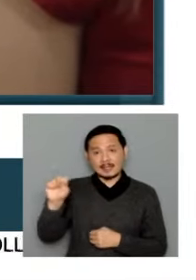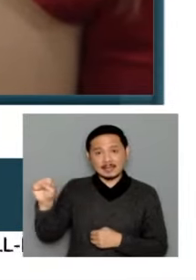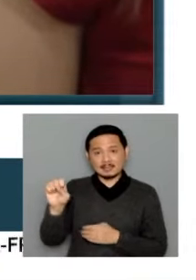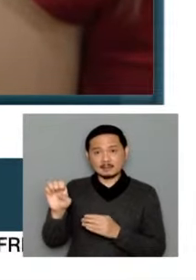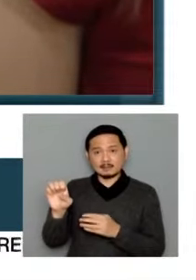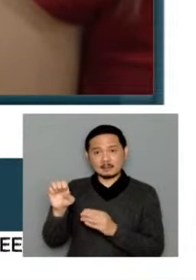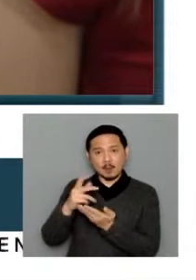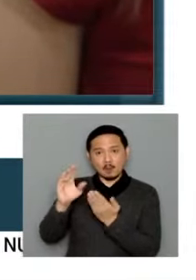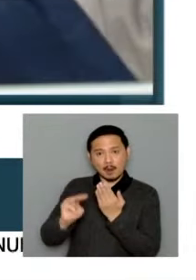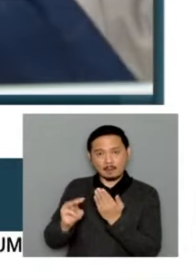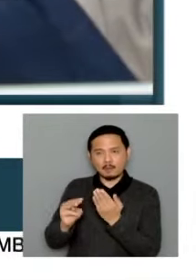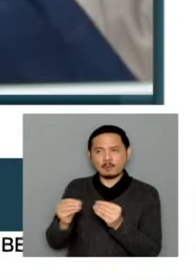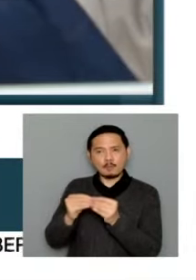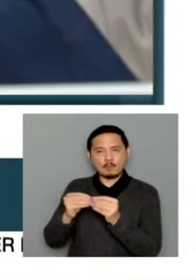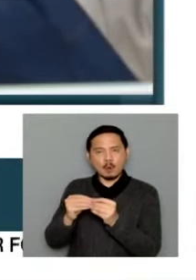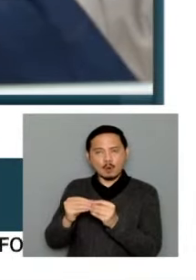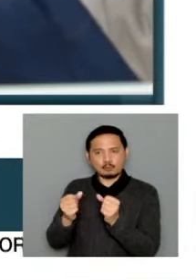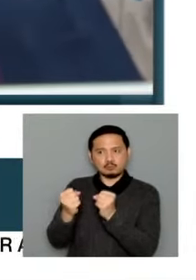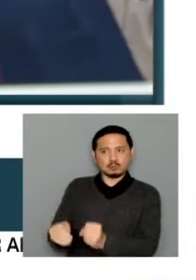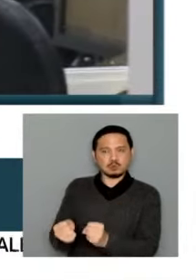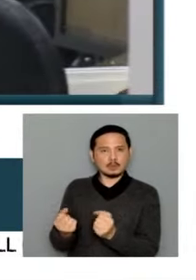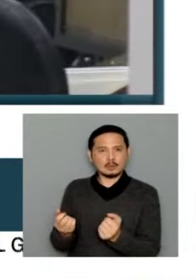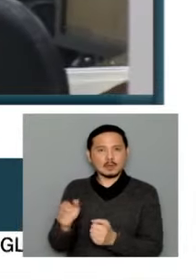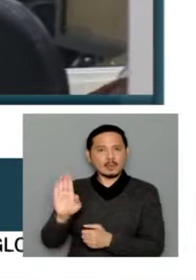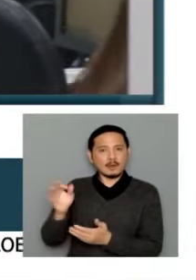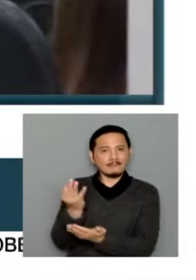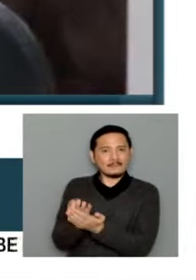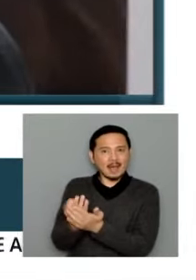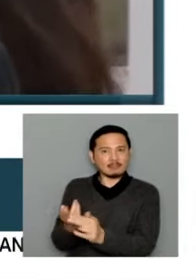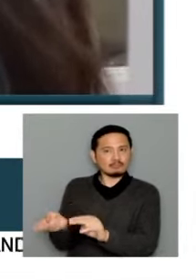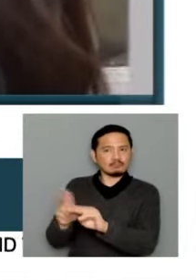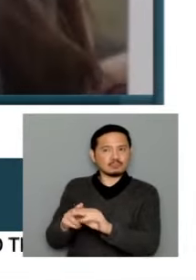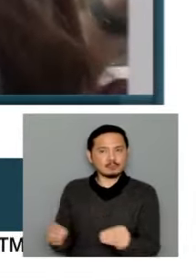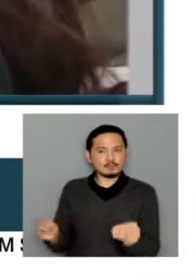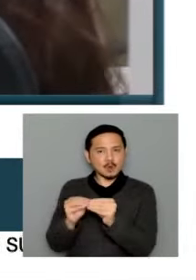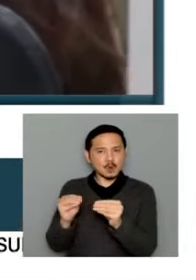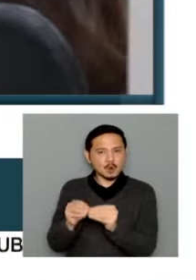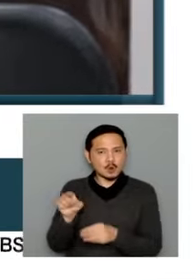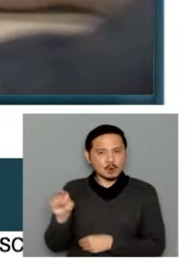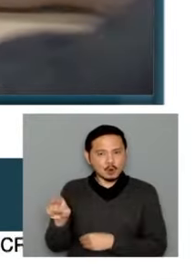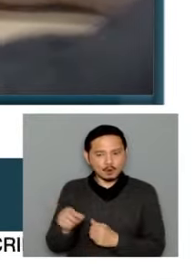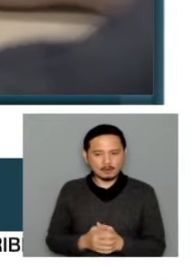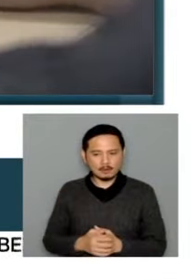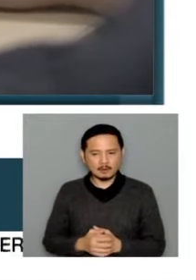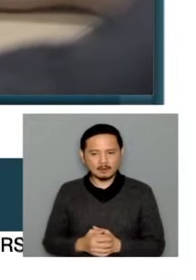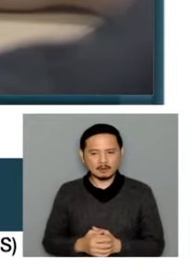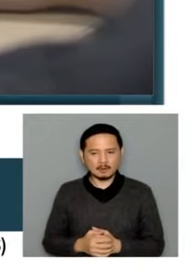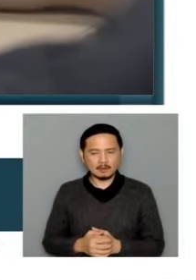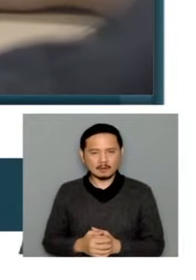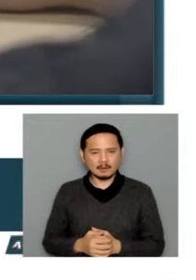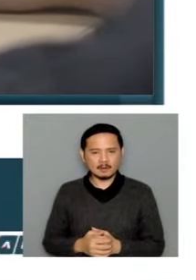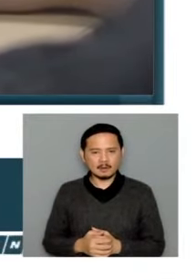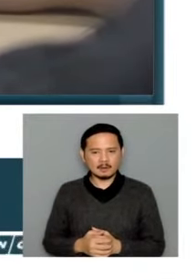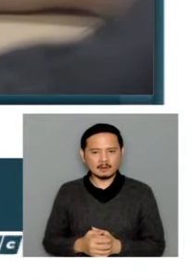program? Increase its funding so that its